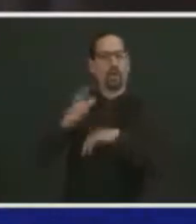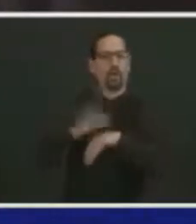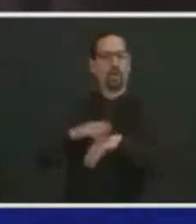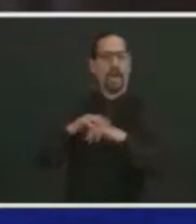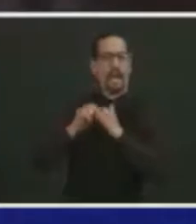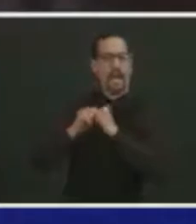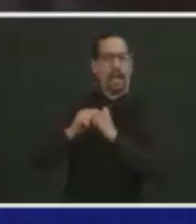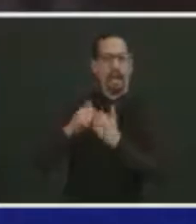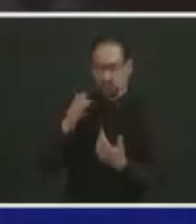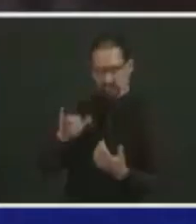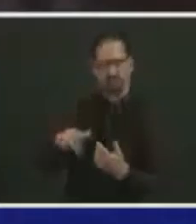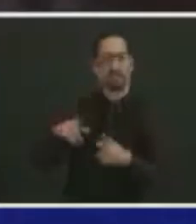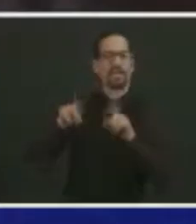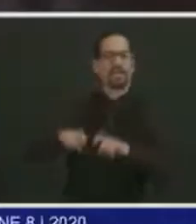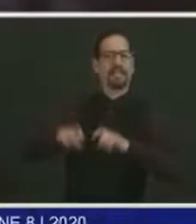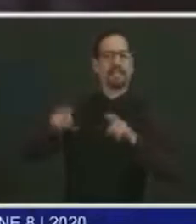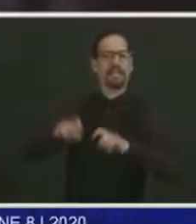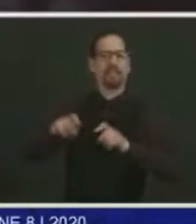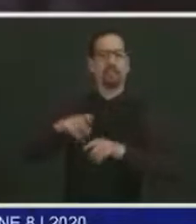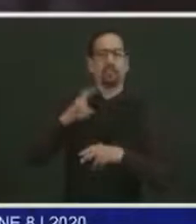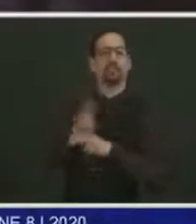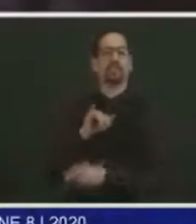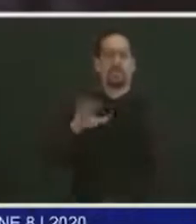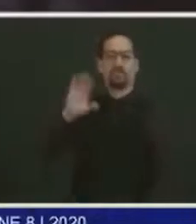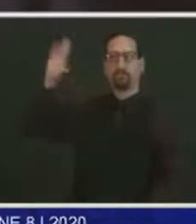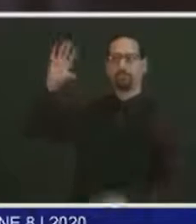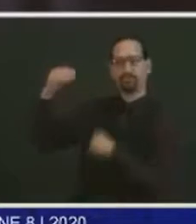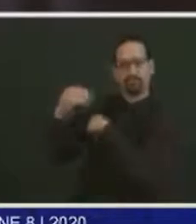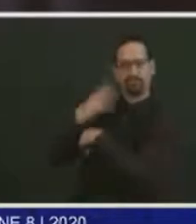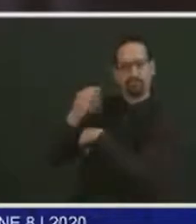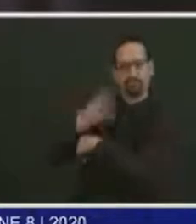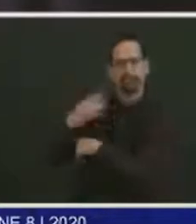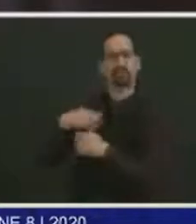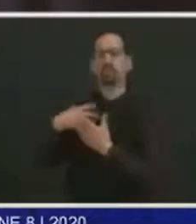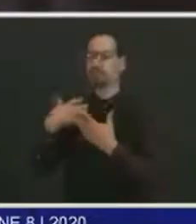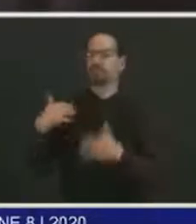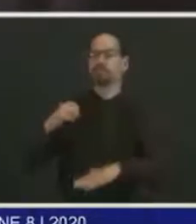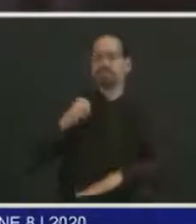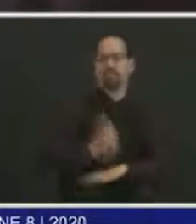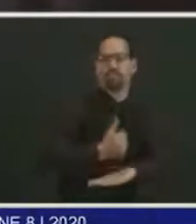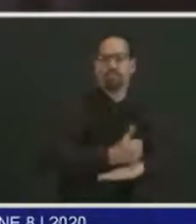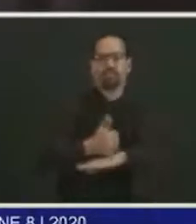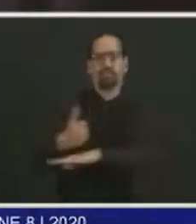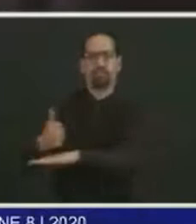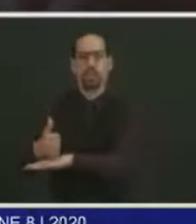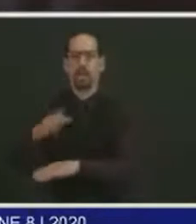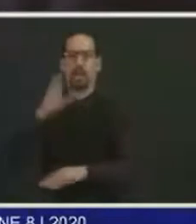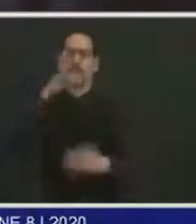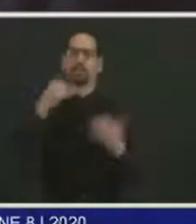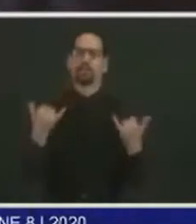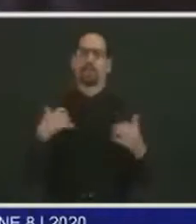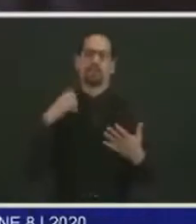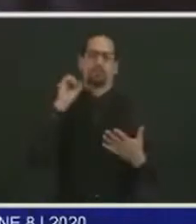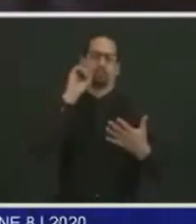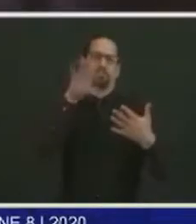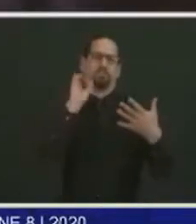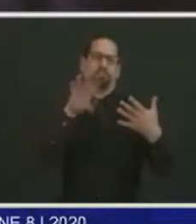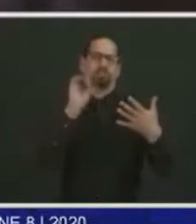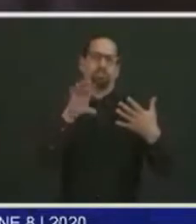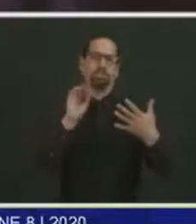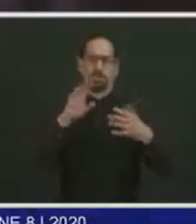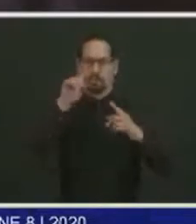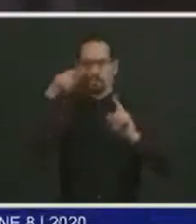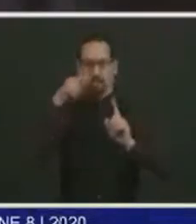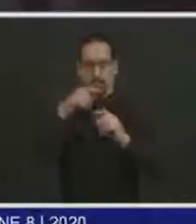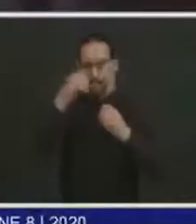protocols as we go forward. So I'm happy to answer questions on that. It's a lot of information. It also took an enormous amount of work, and I want to thank everybody